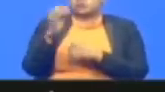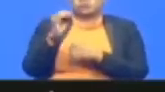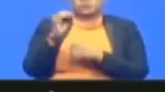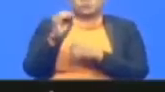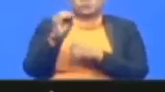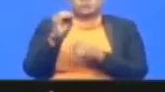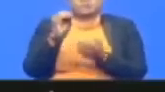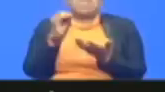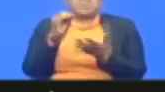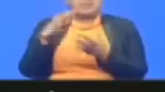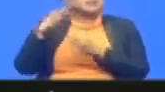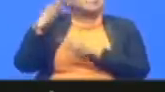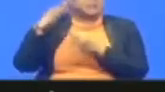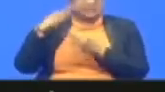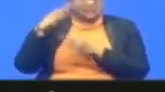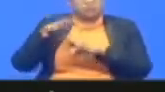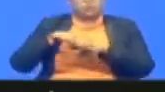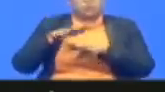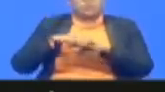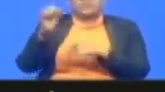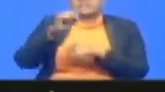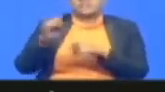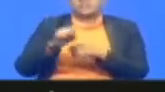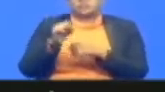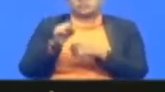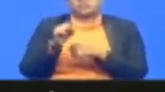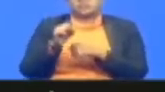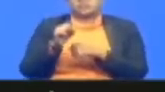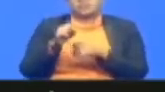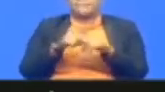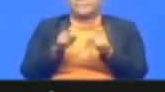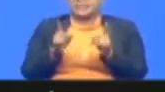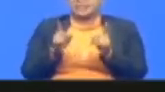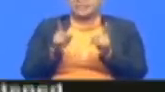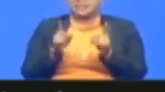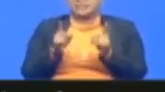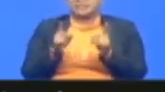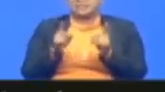And so it depends on the season and so forth. But